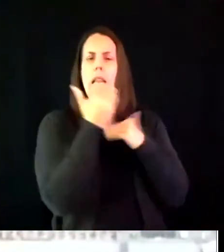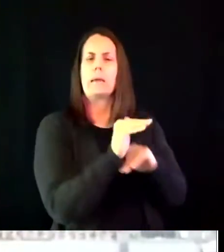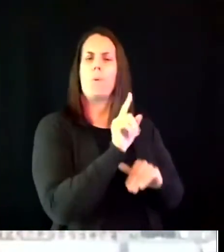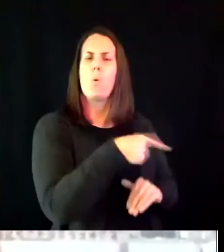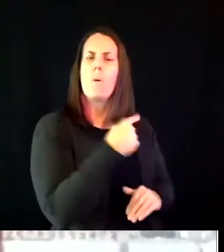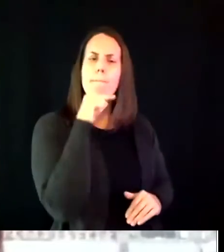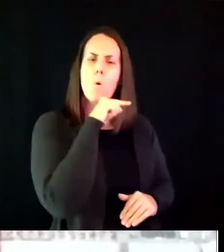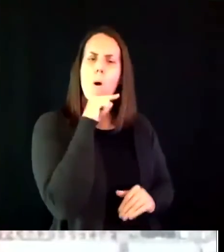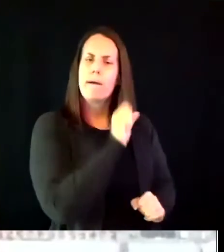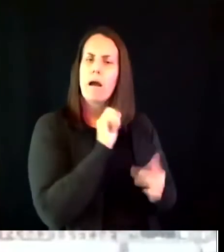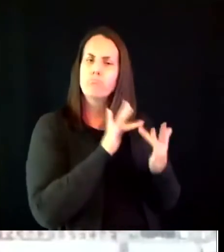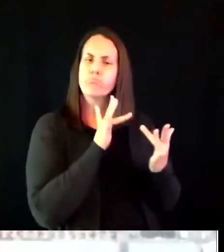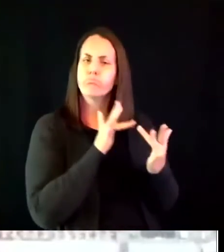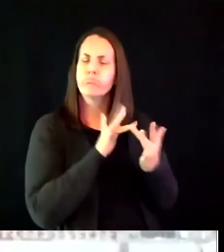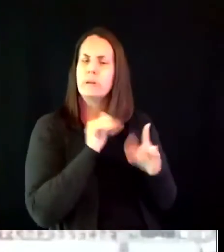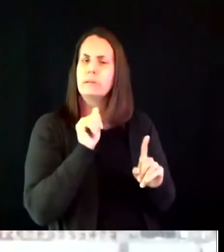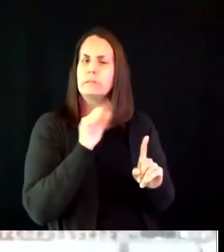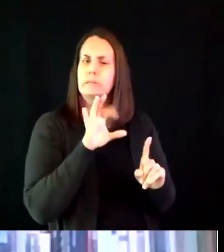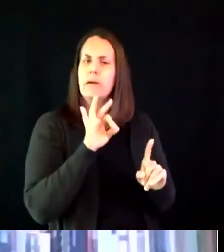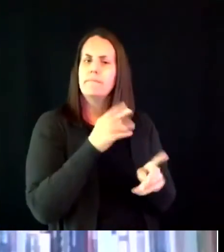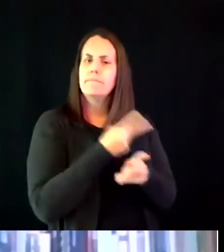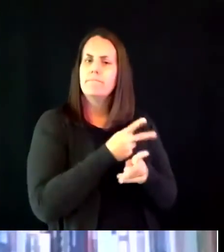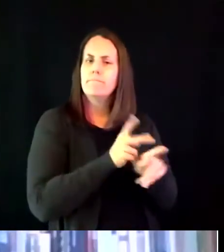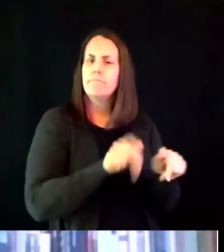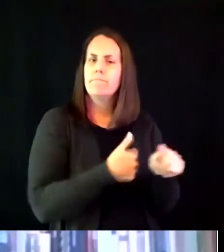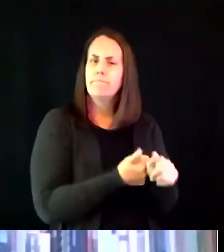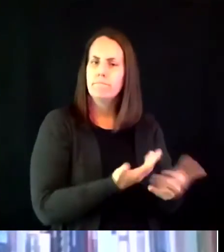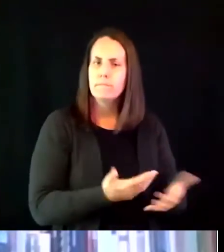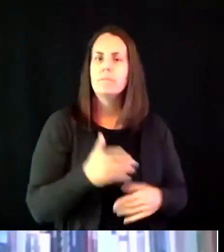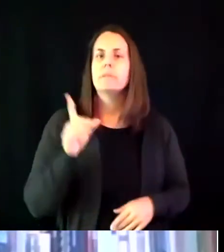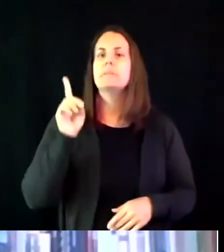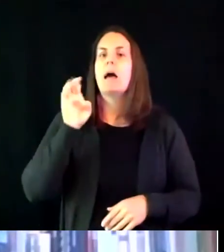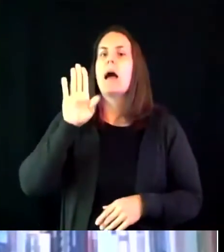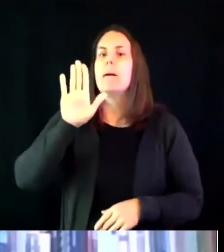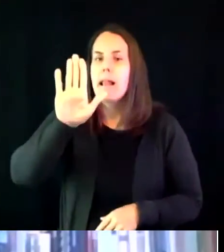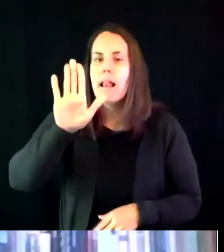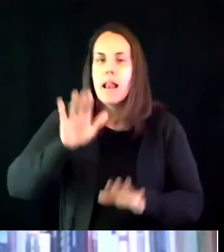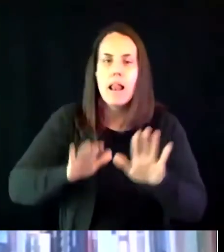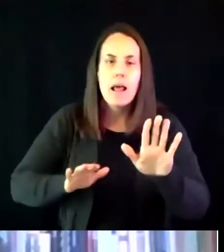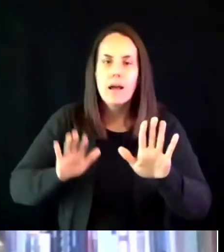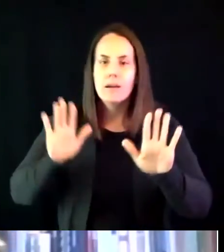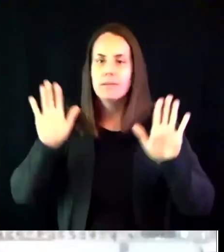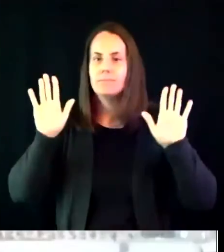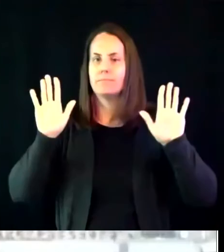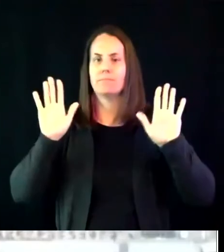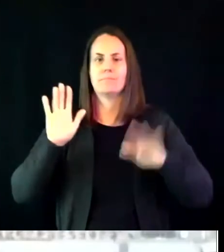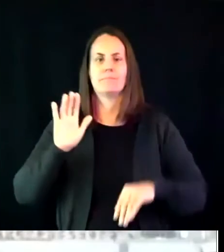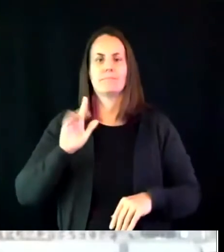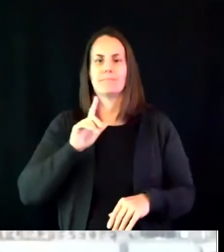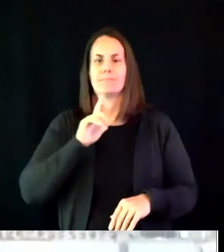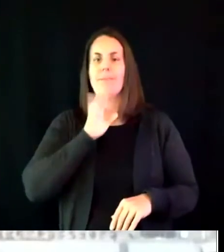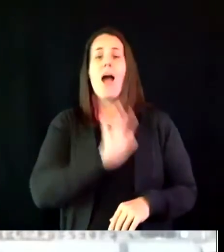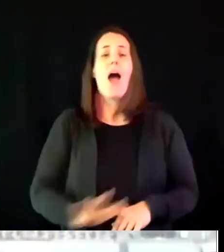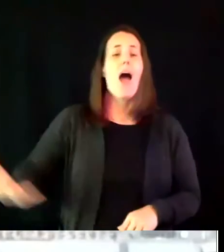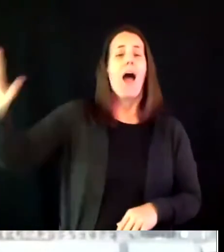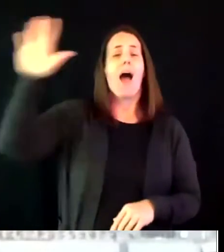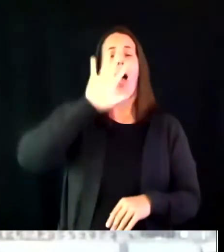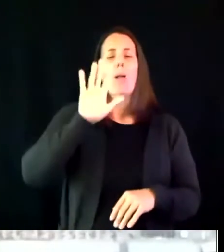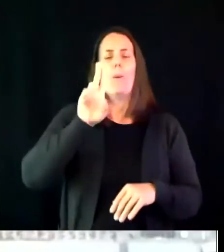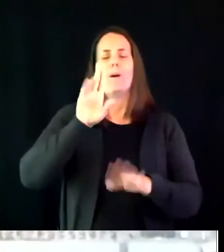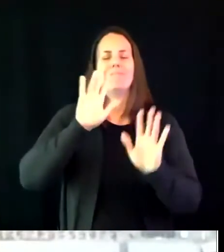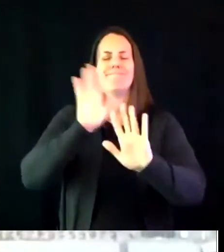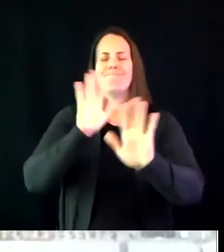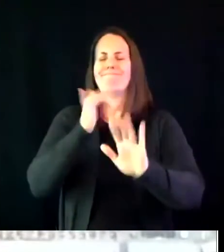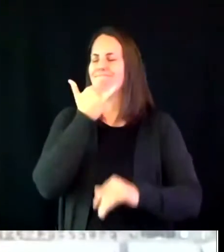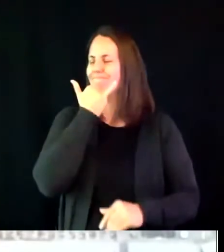My apologies. We're not quite ready to provide care across the whole US. That's right. It's all over the state of